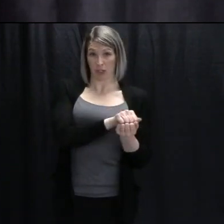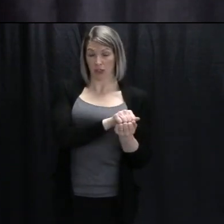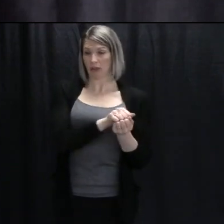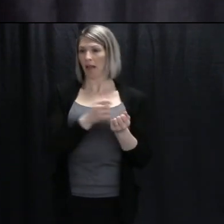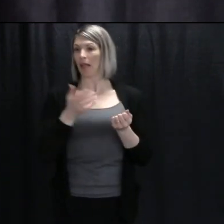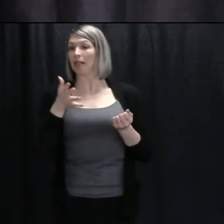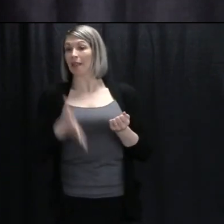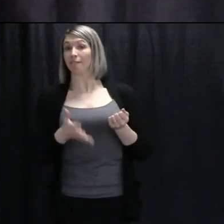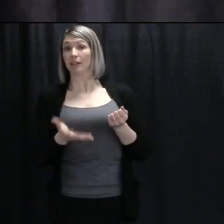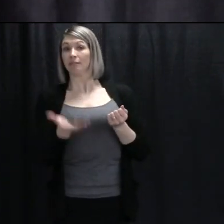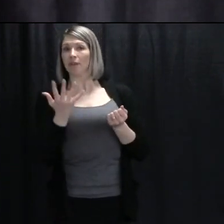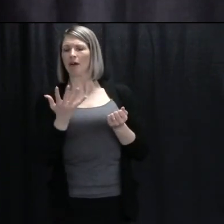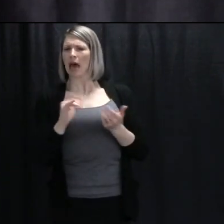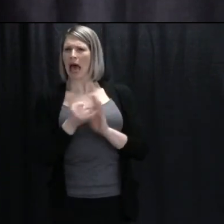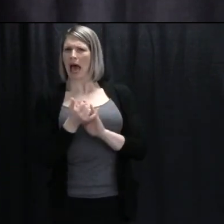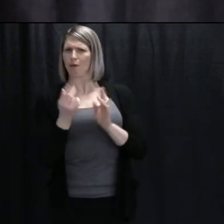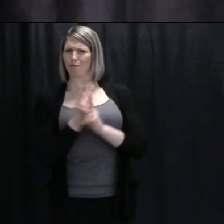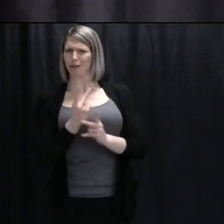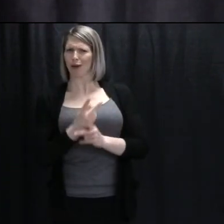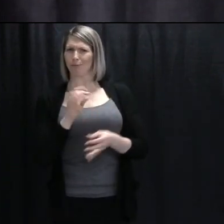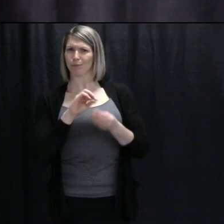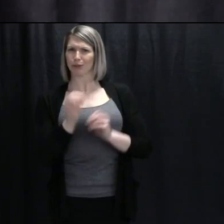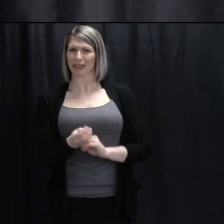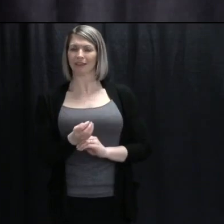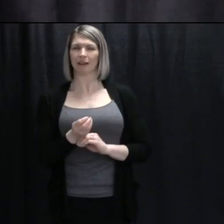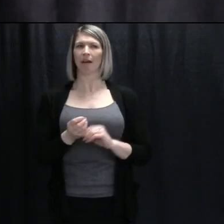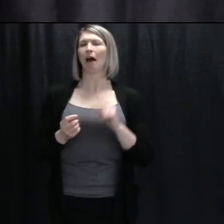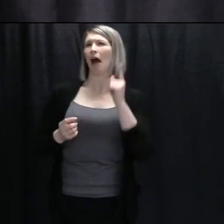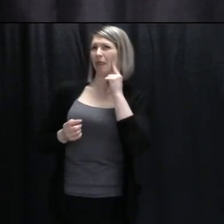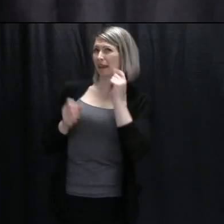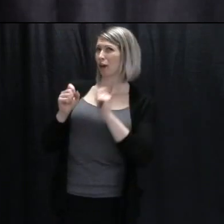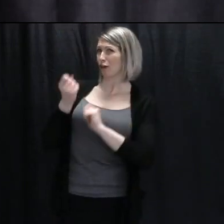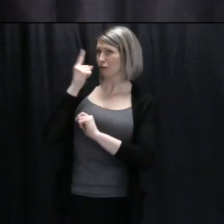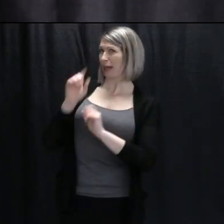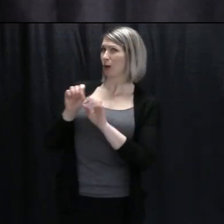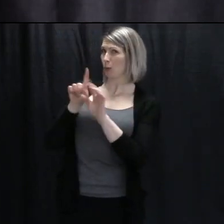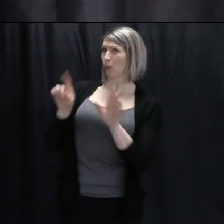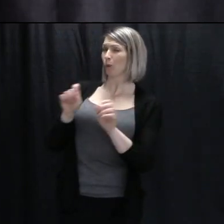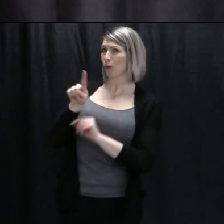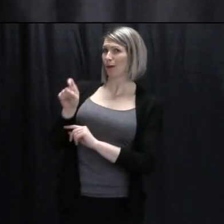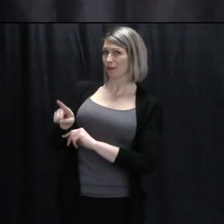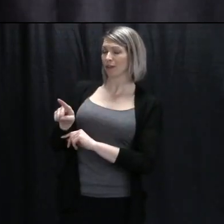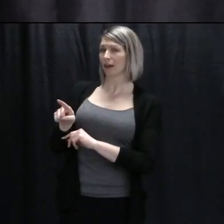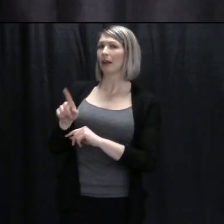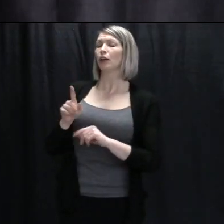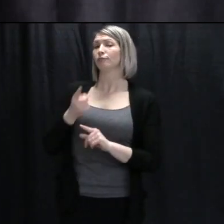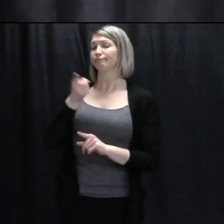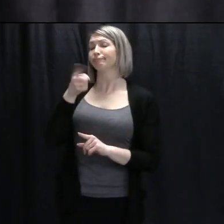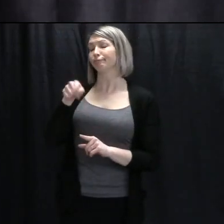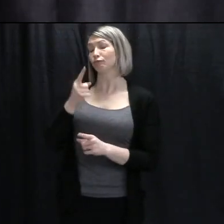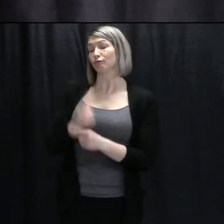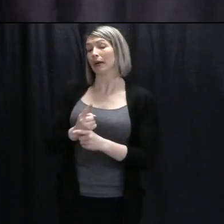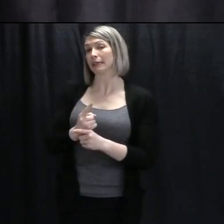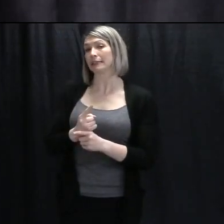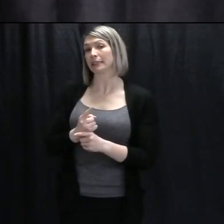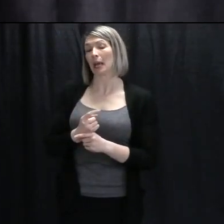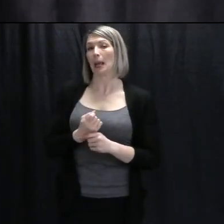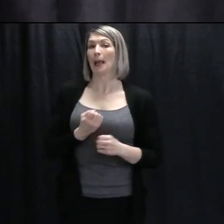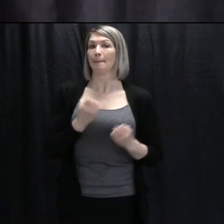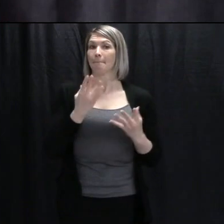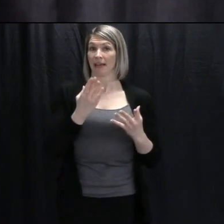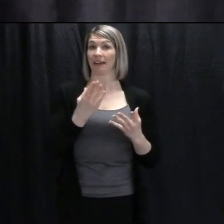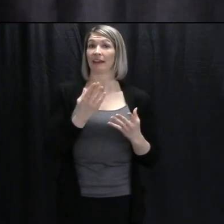case, semesterized schools, absolutely, you're right in the fact that, they have just finished their